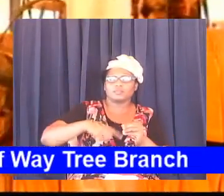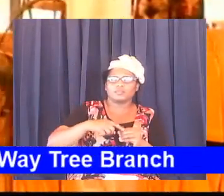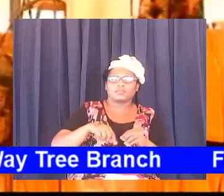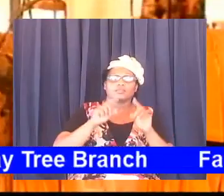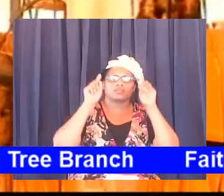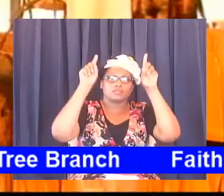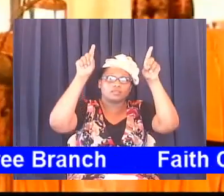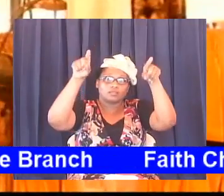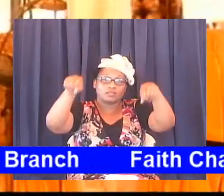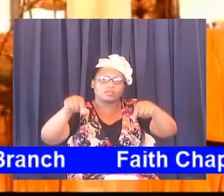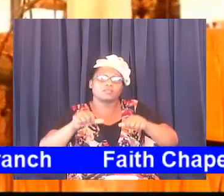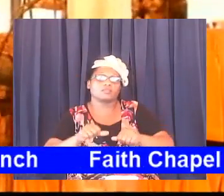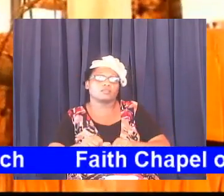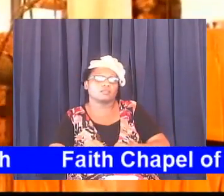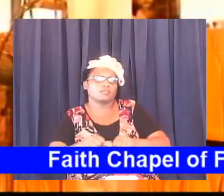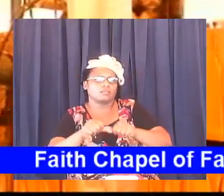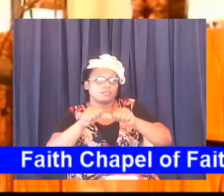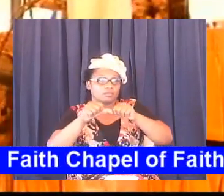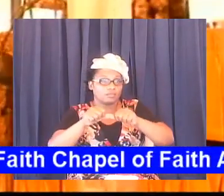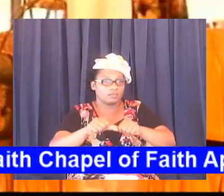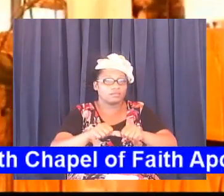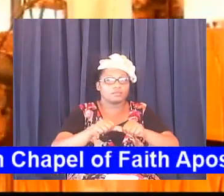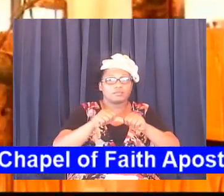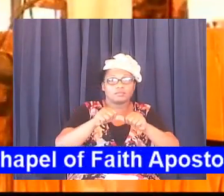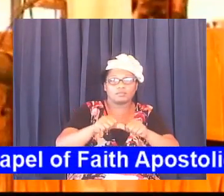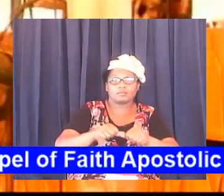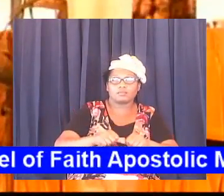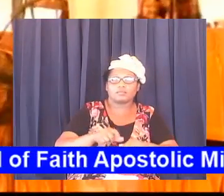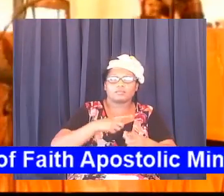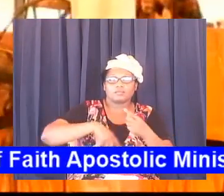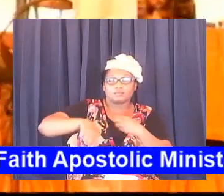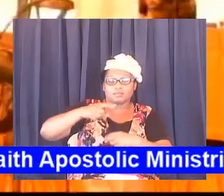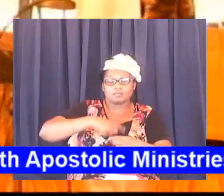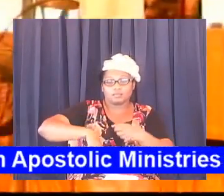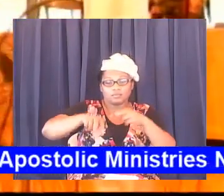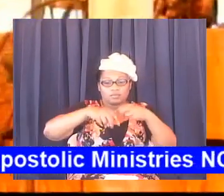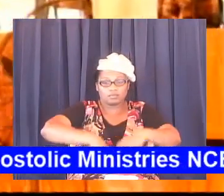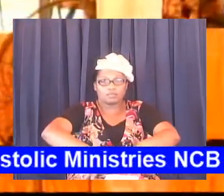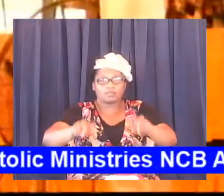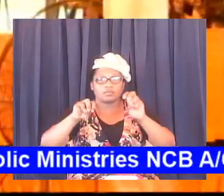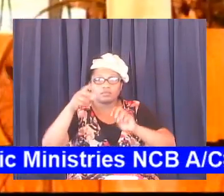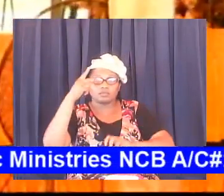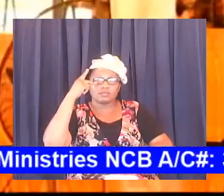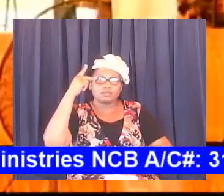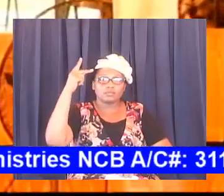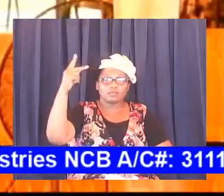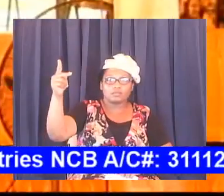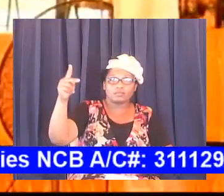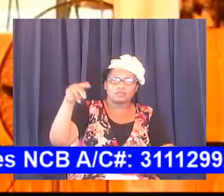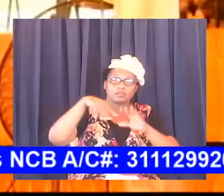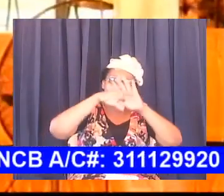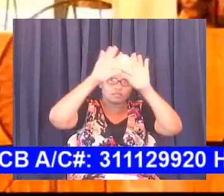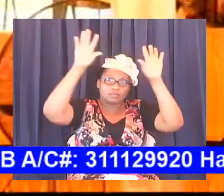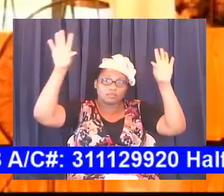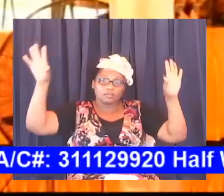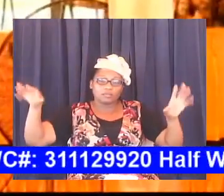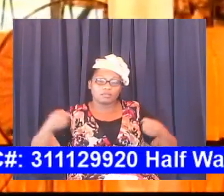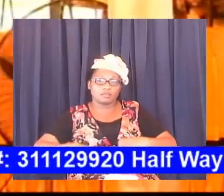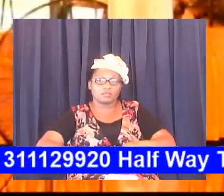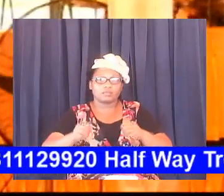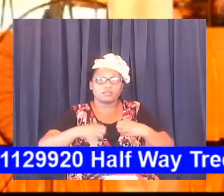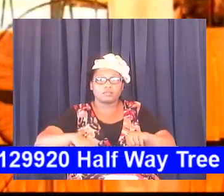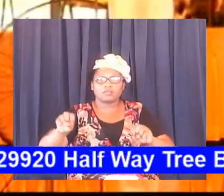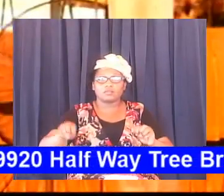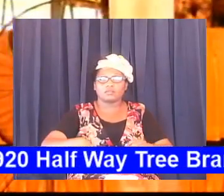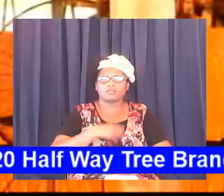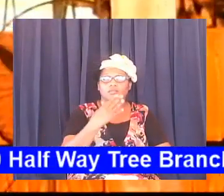Go right on around the throne. He saw that the prince see. There's got to